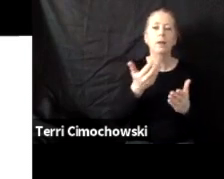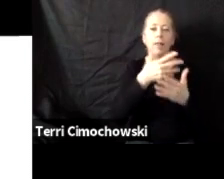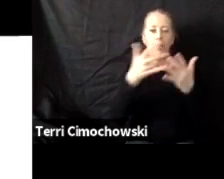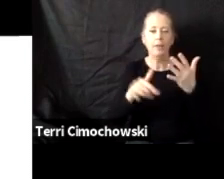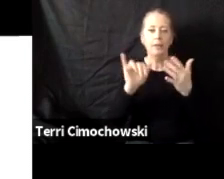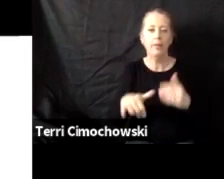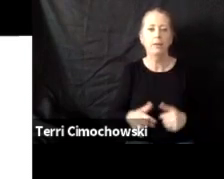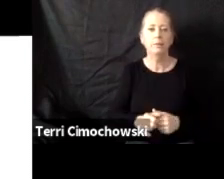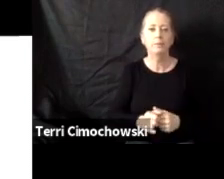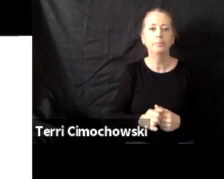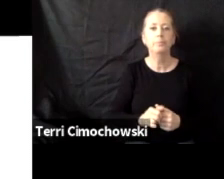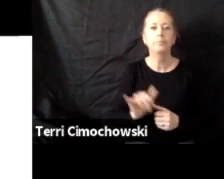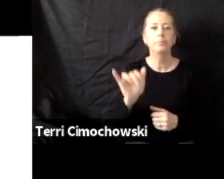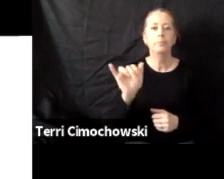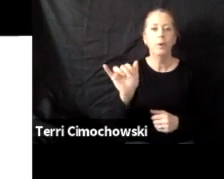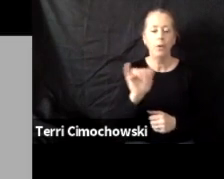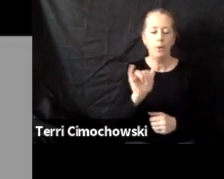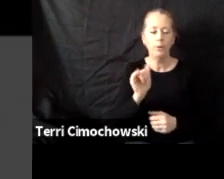available in 196 Online.